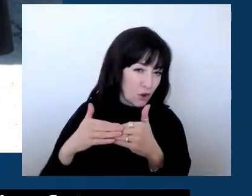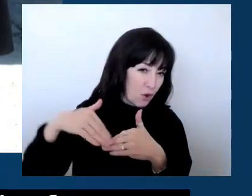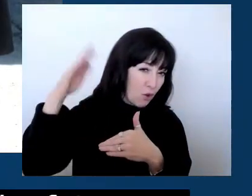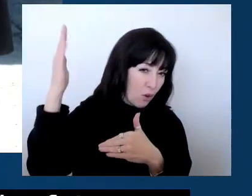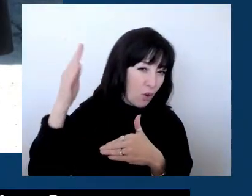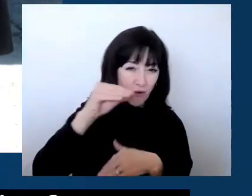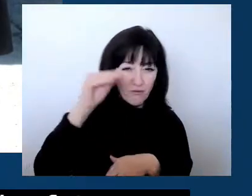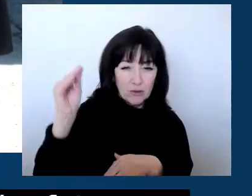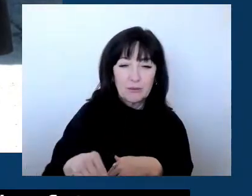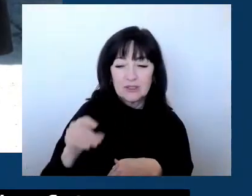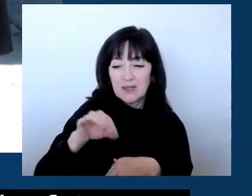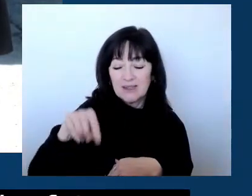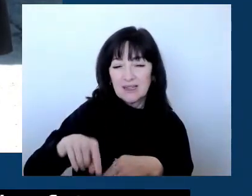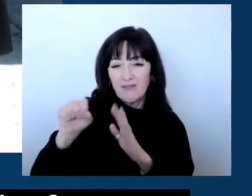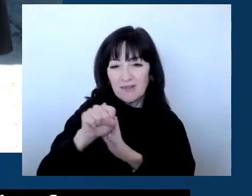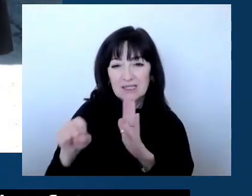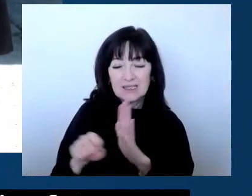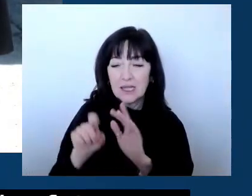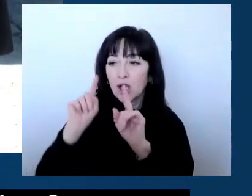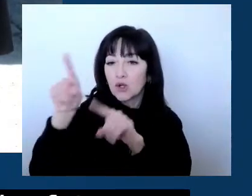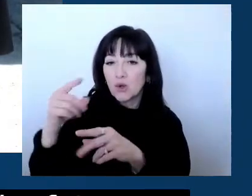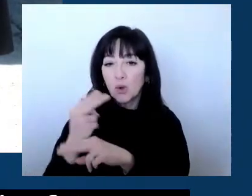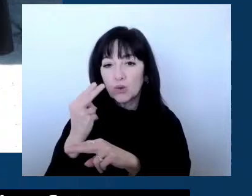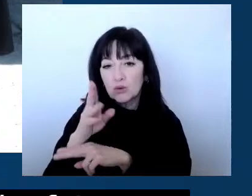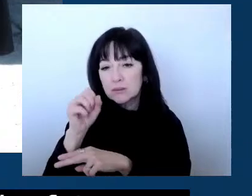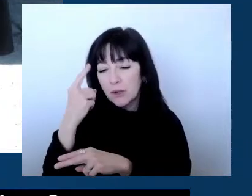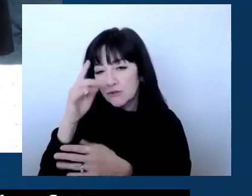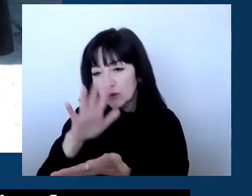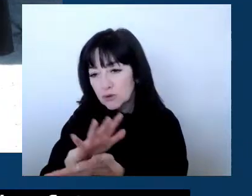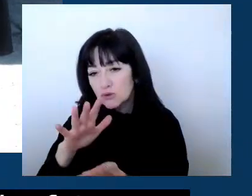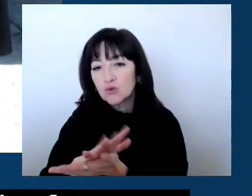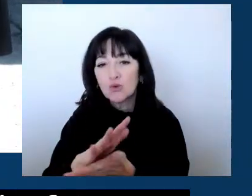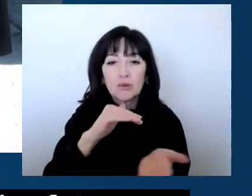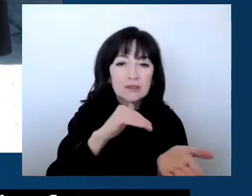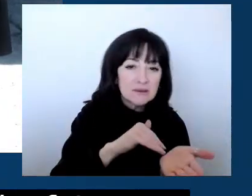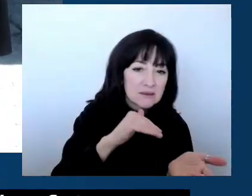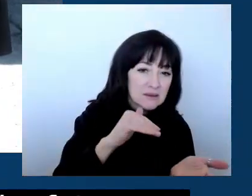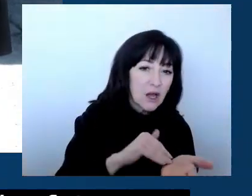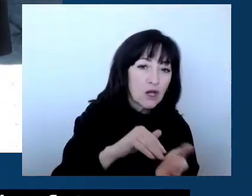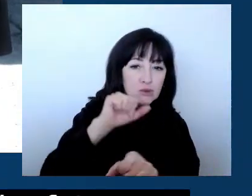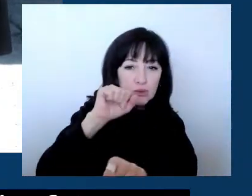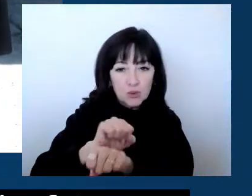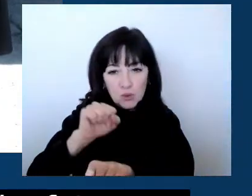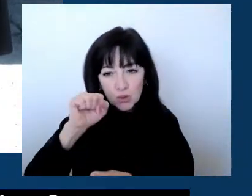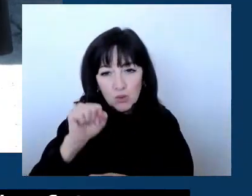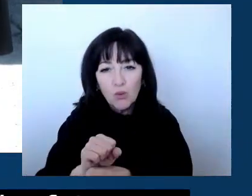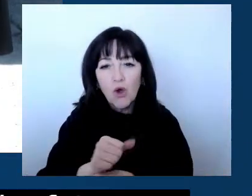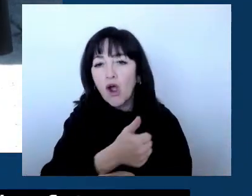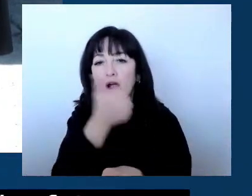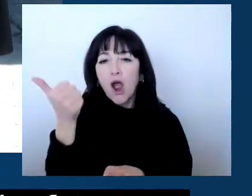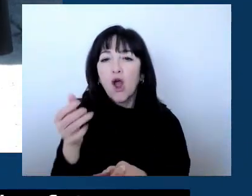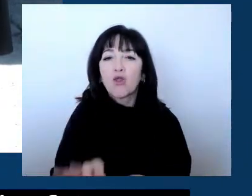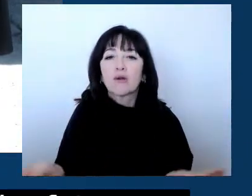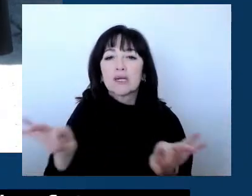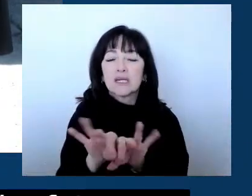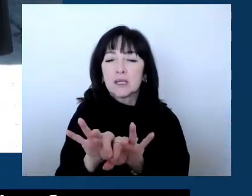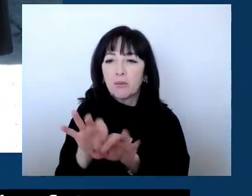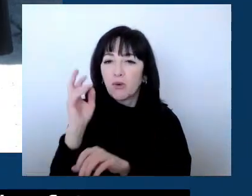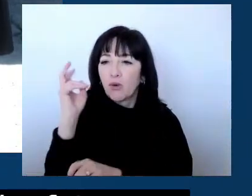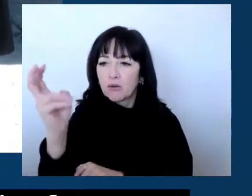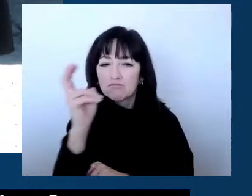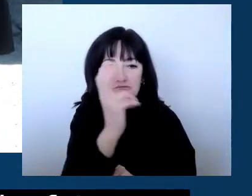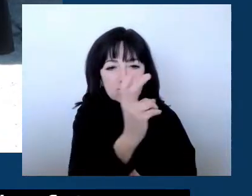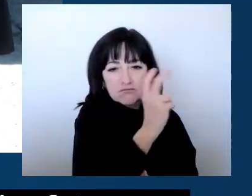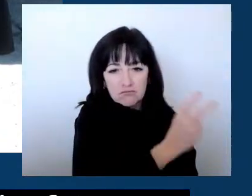whether it's getting to work, getting to school, to see the doctor, or other important destinations, they are riding